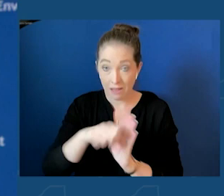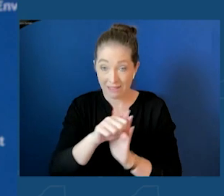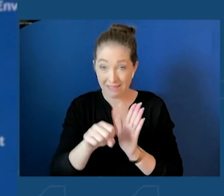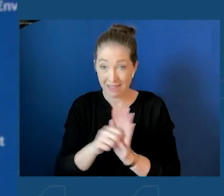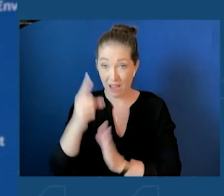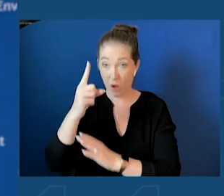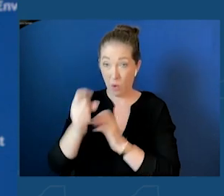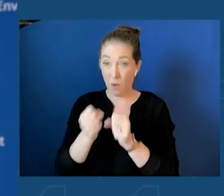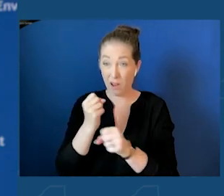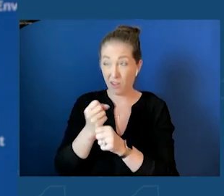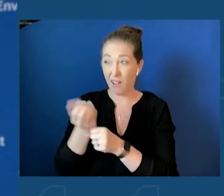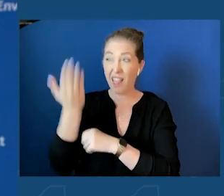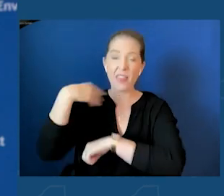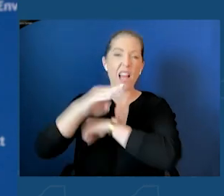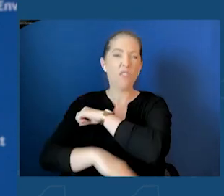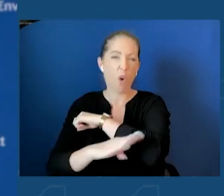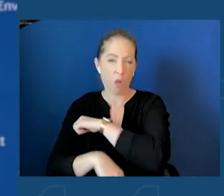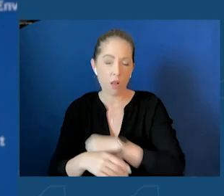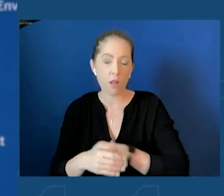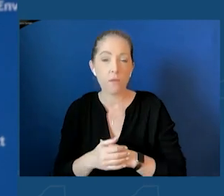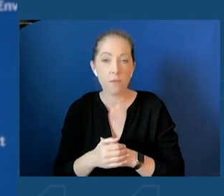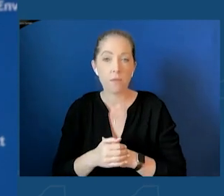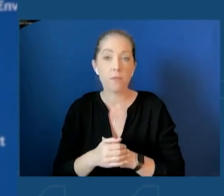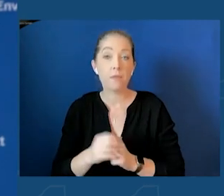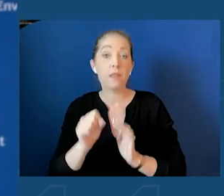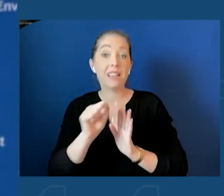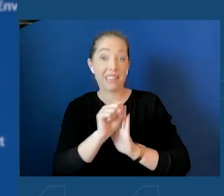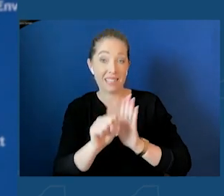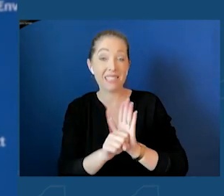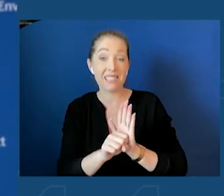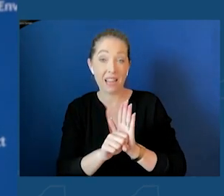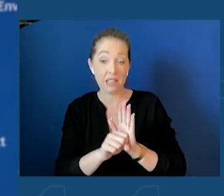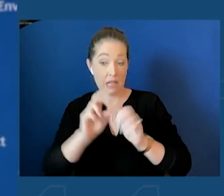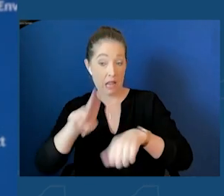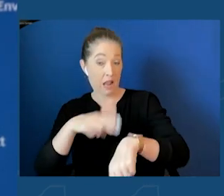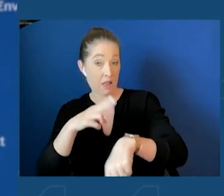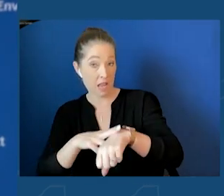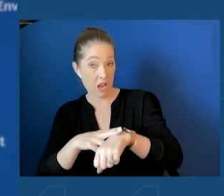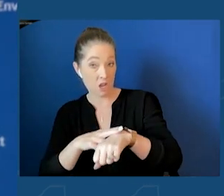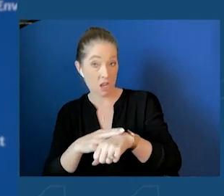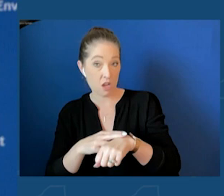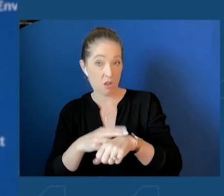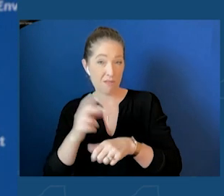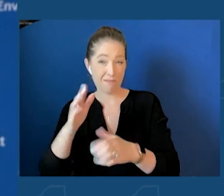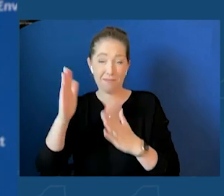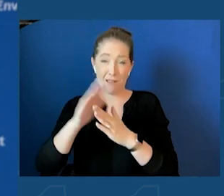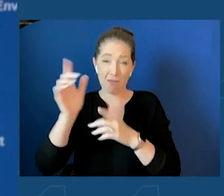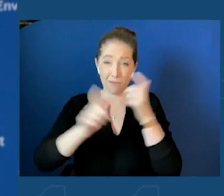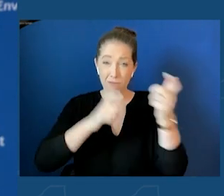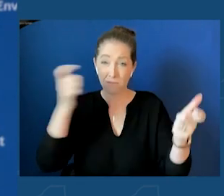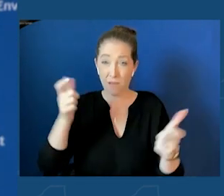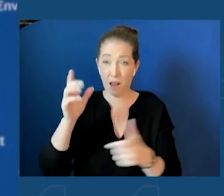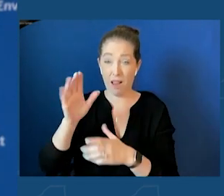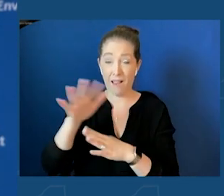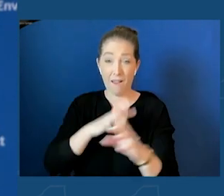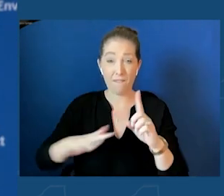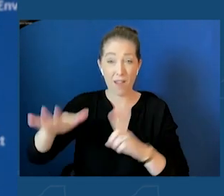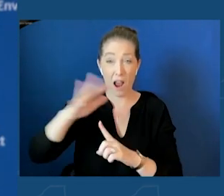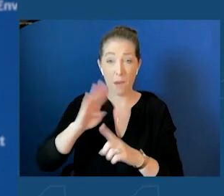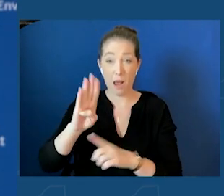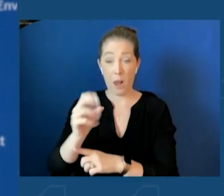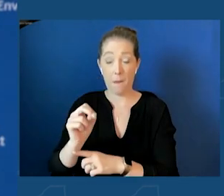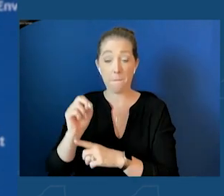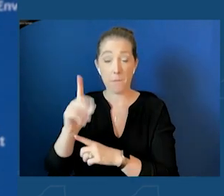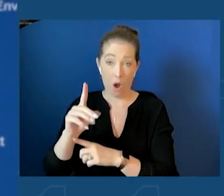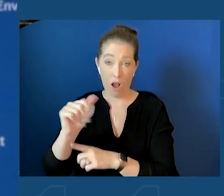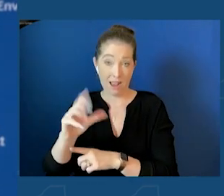last fall, the state's and the nation's largest environmental bond act in history. So we made